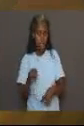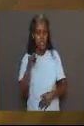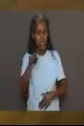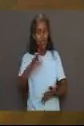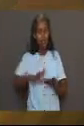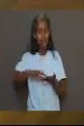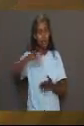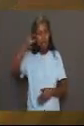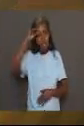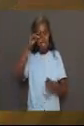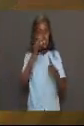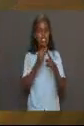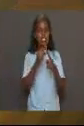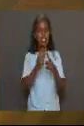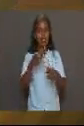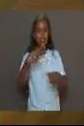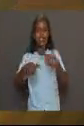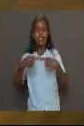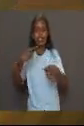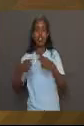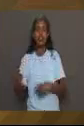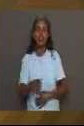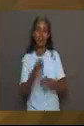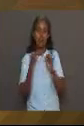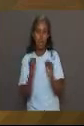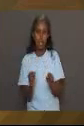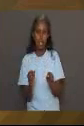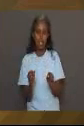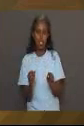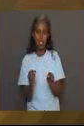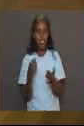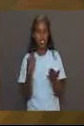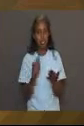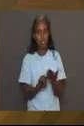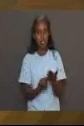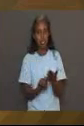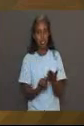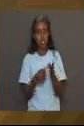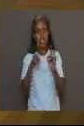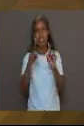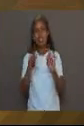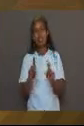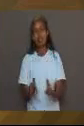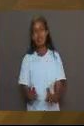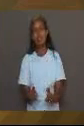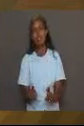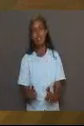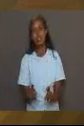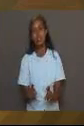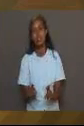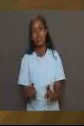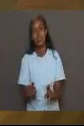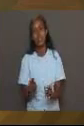Today, you learned terms related to probability, such as